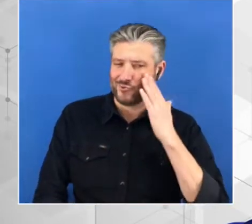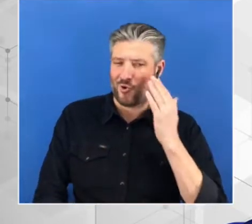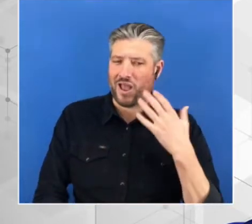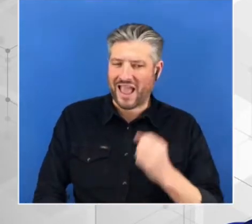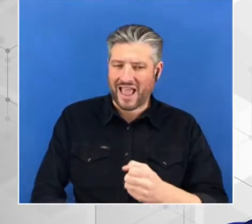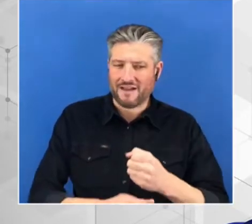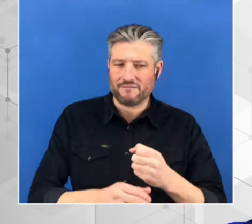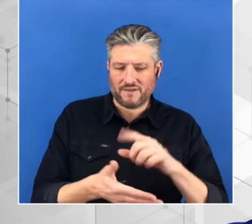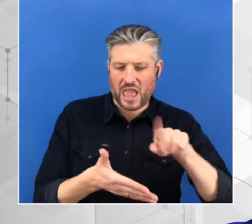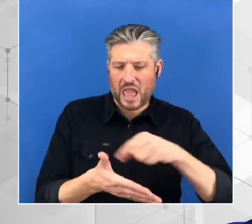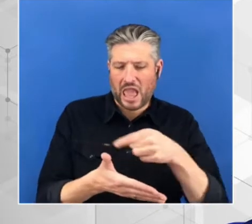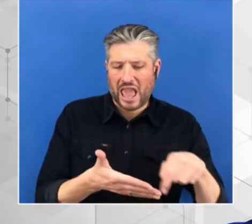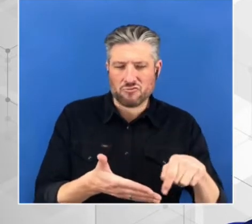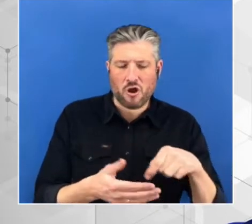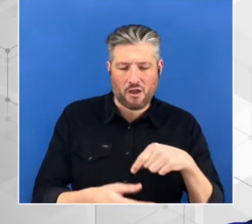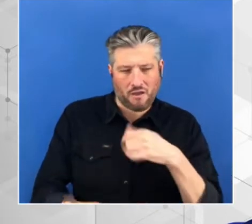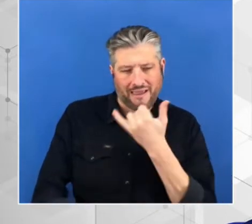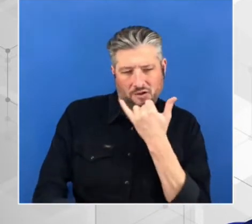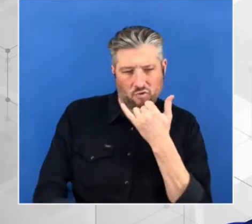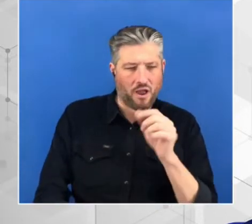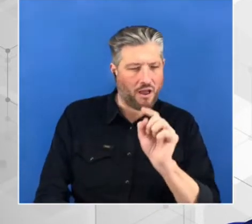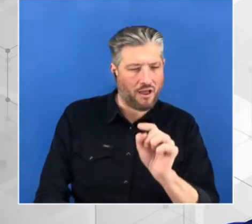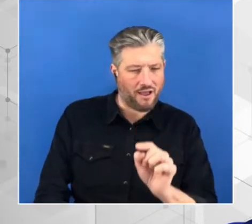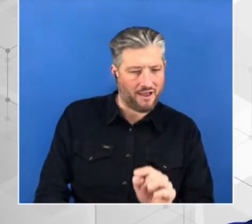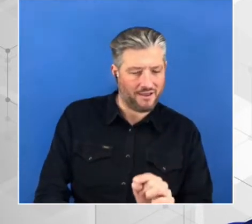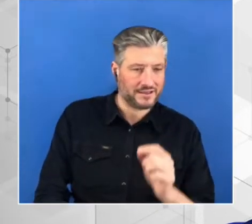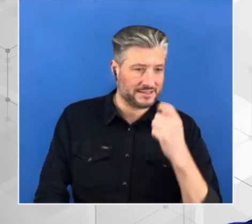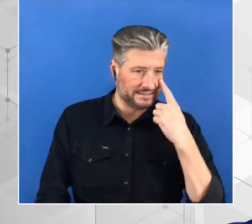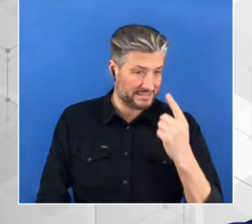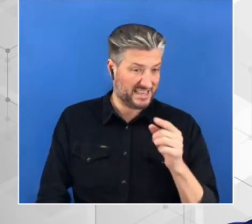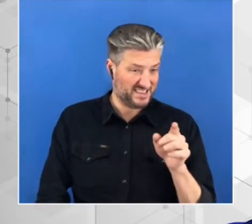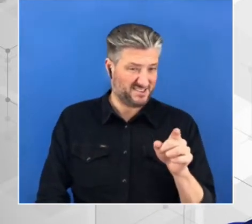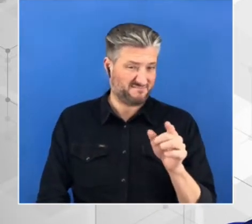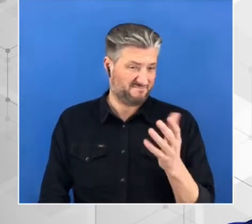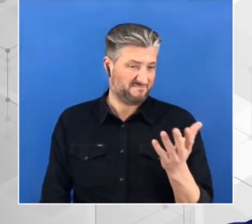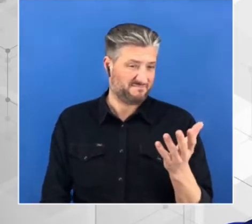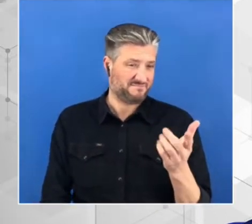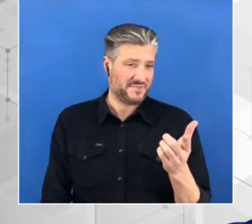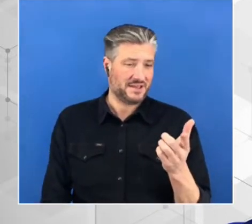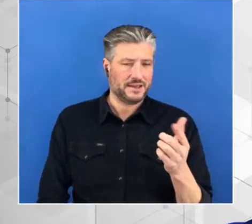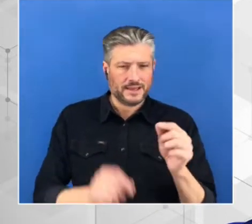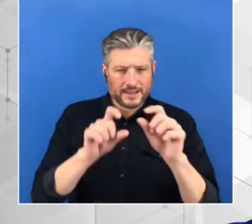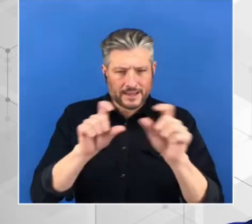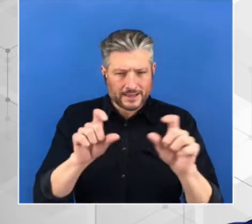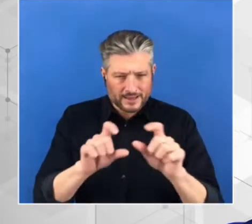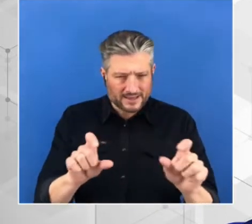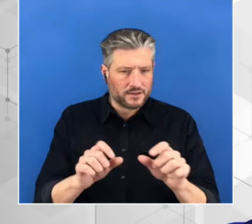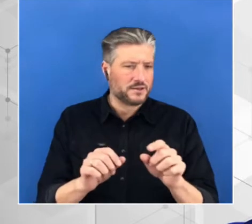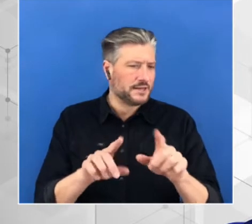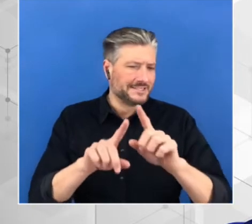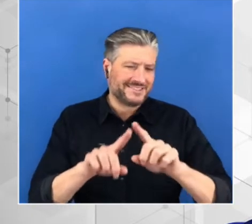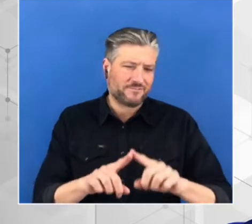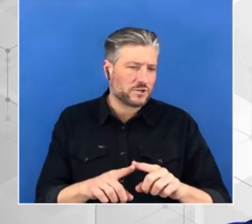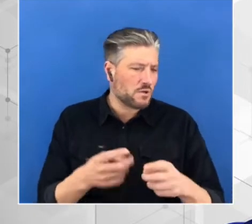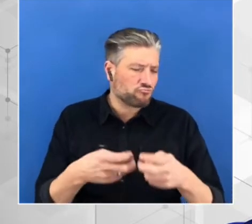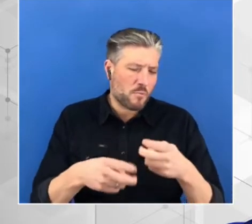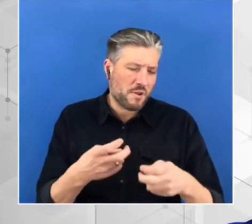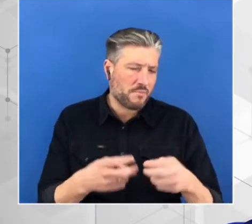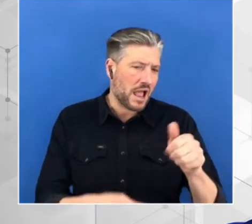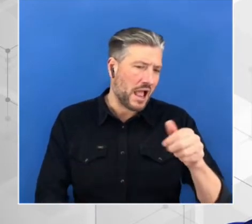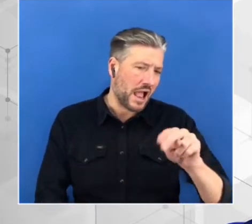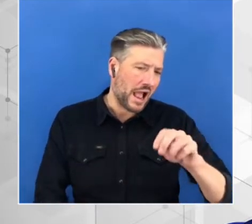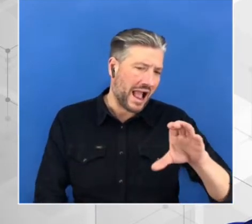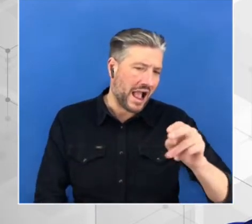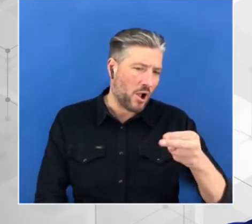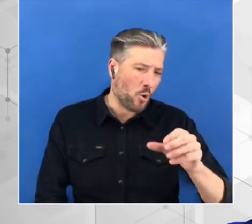is a fake button, which is an anchor link with a raw button. So don't do that. And the third one is image. Nothing crazy.